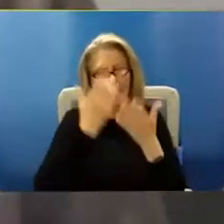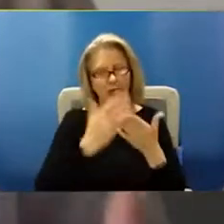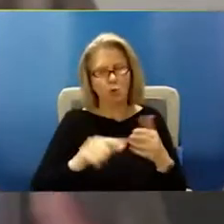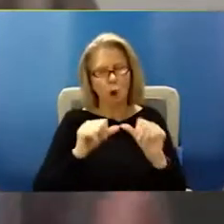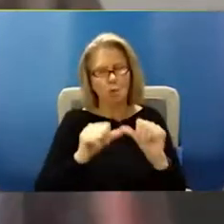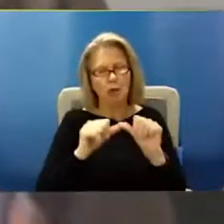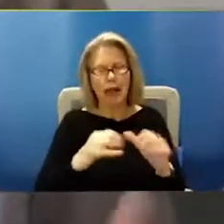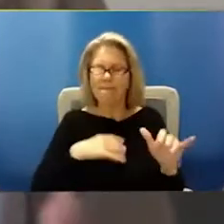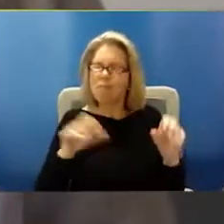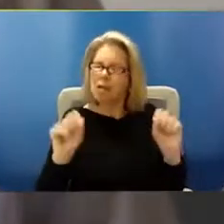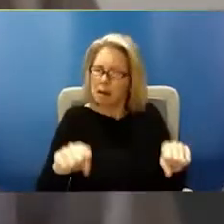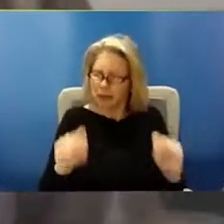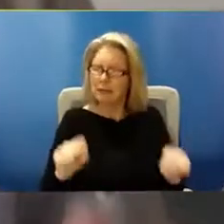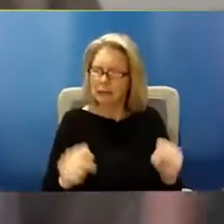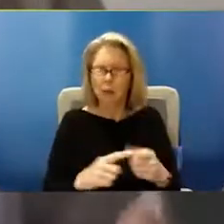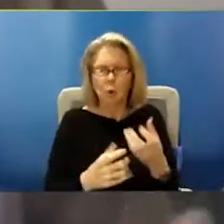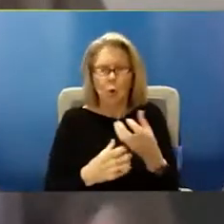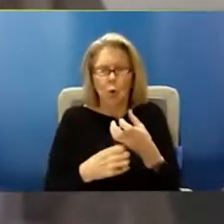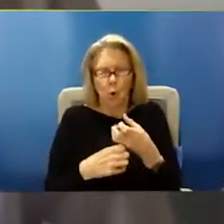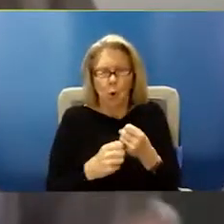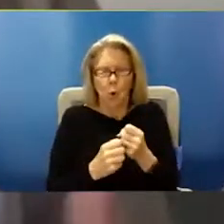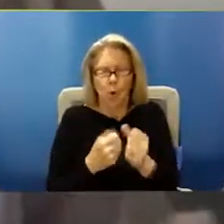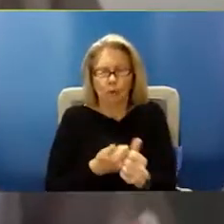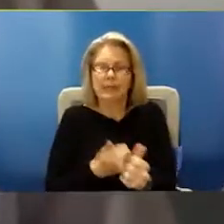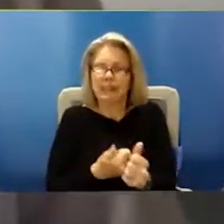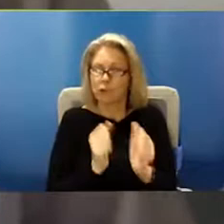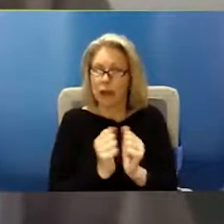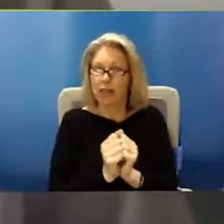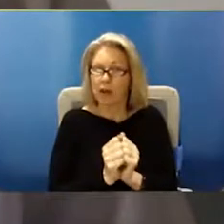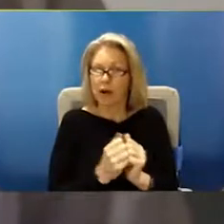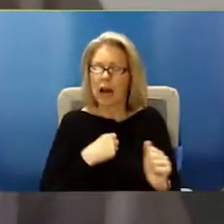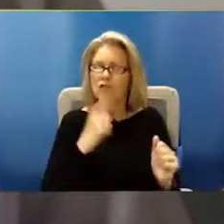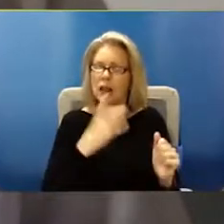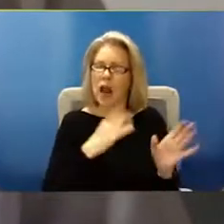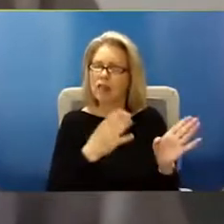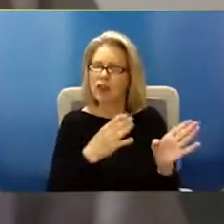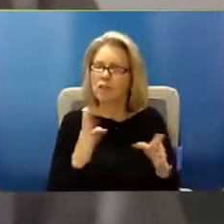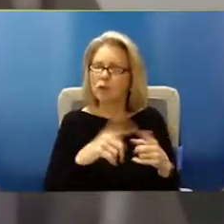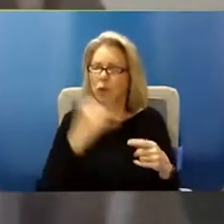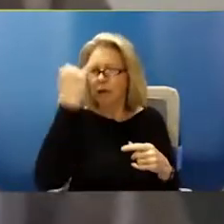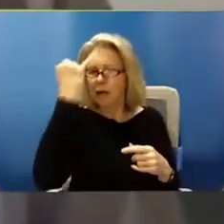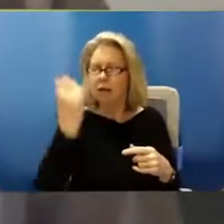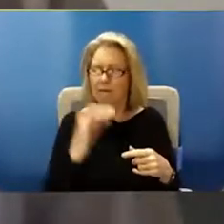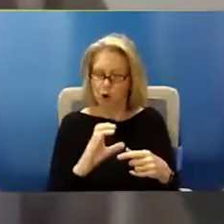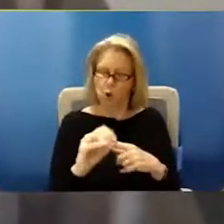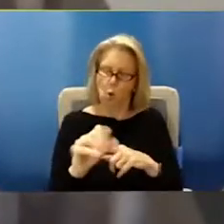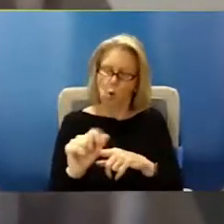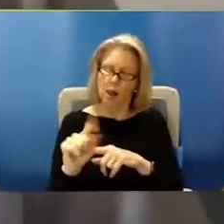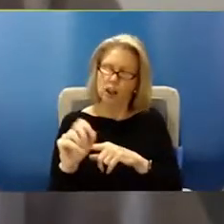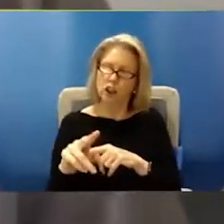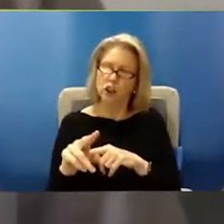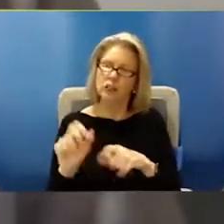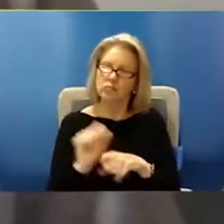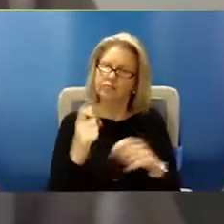always understand things to constantly have the capacity to hold themselves together. And I really like the shift towards the notion